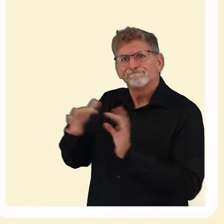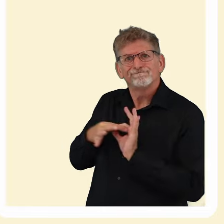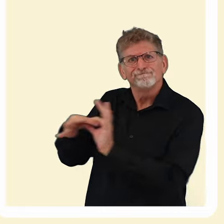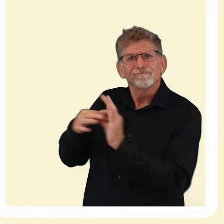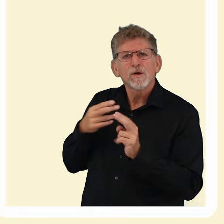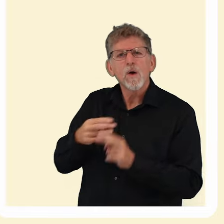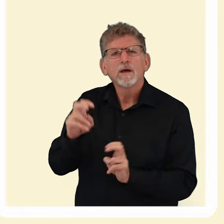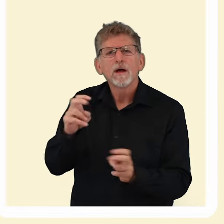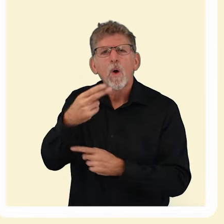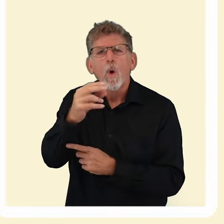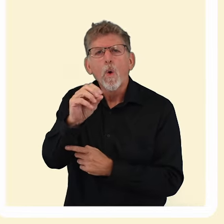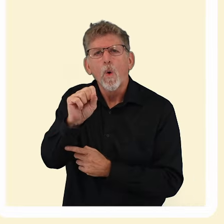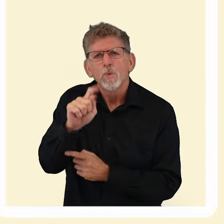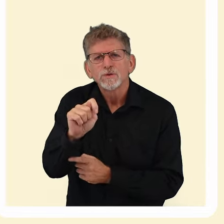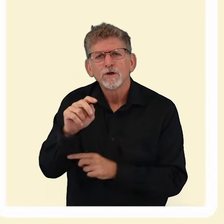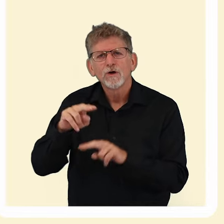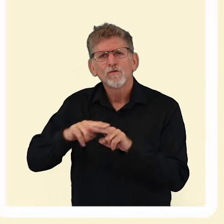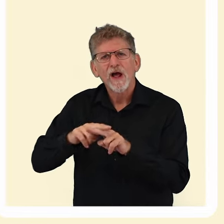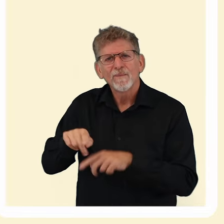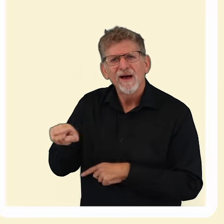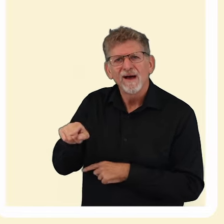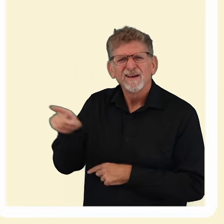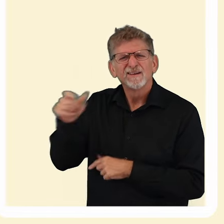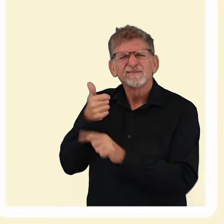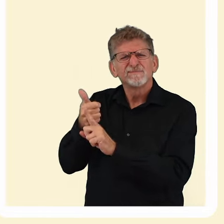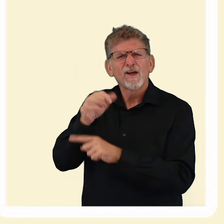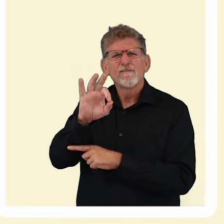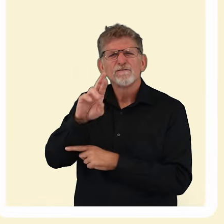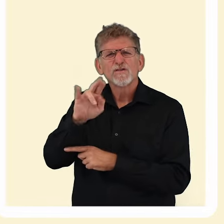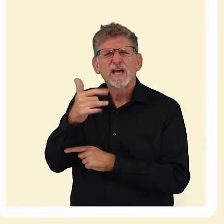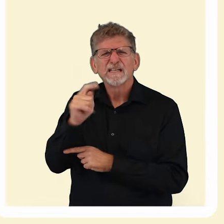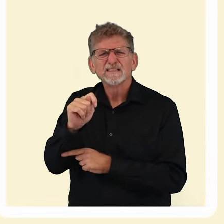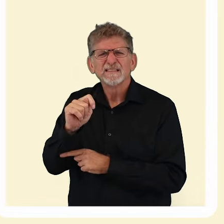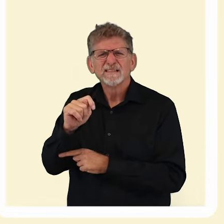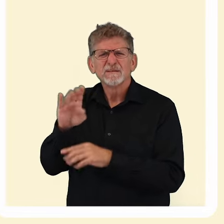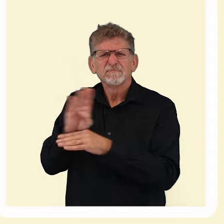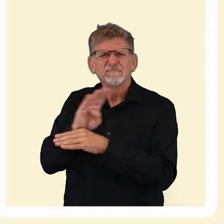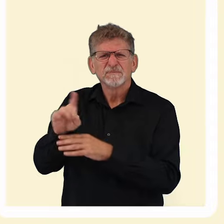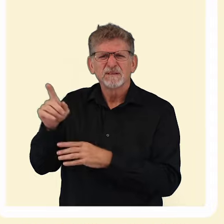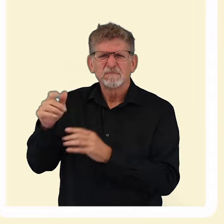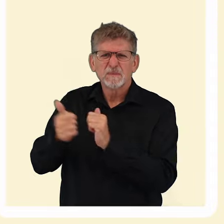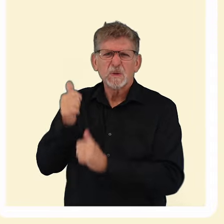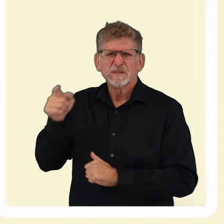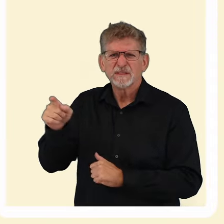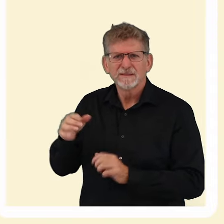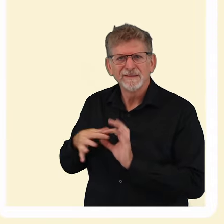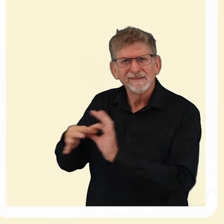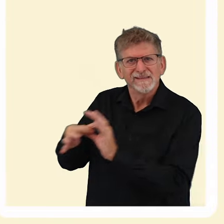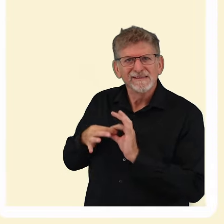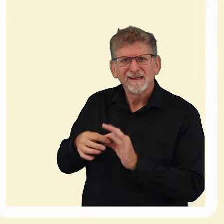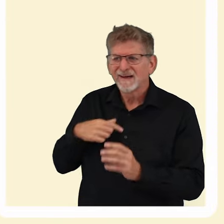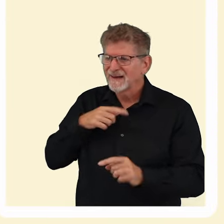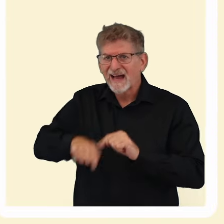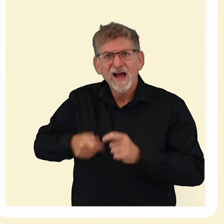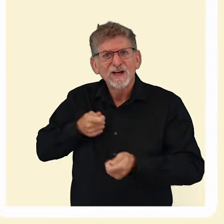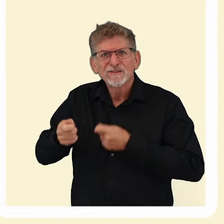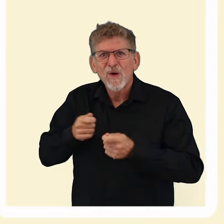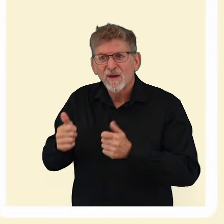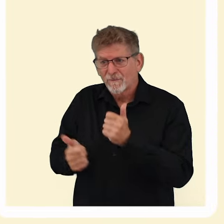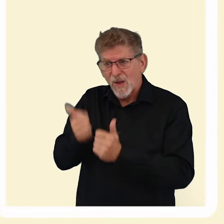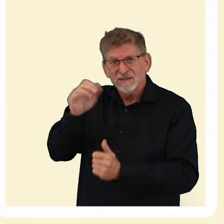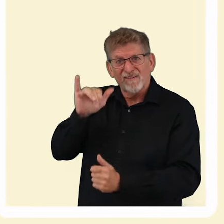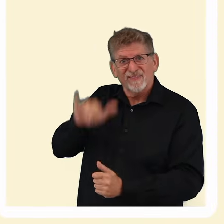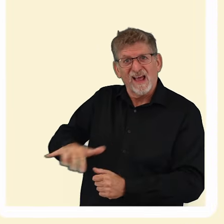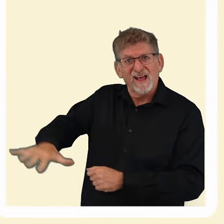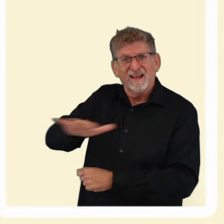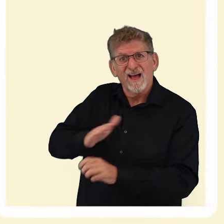railroads mostly, so we don't control a lot of the aspects of that operation. The fact that we are operating safely, we arrive